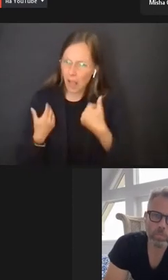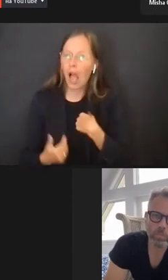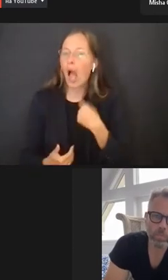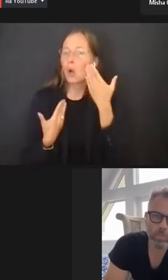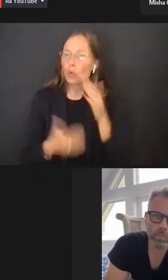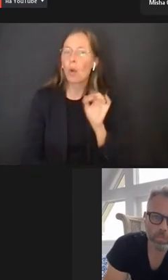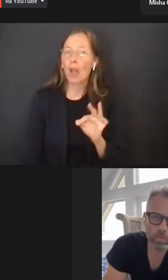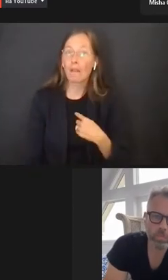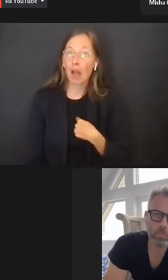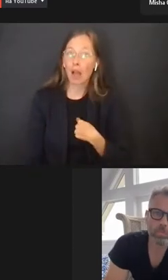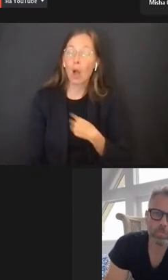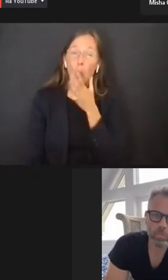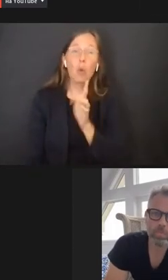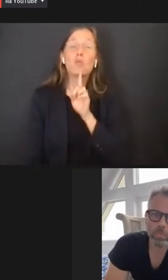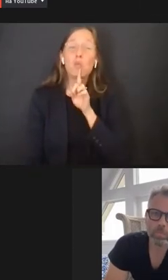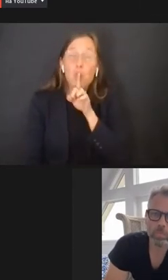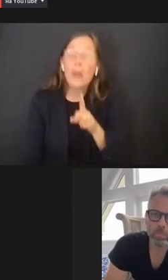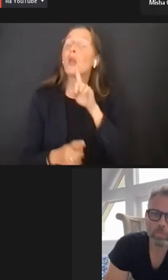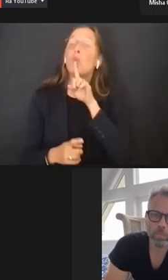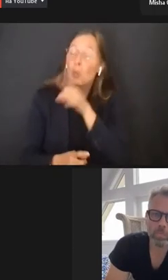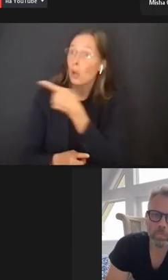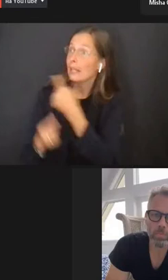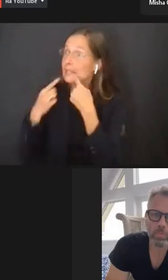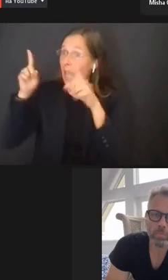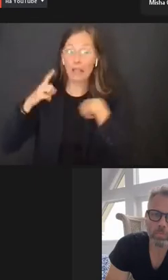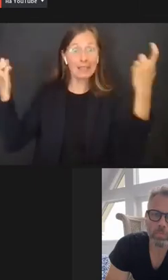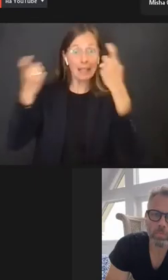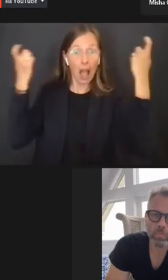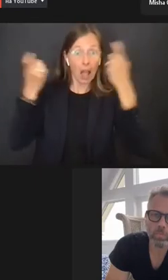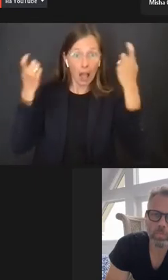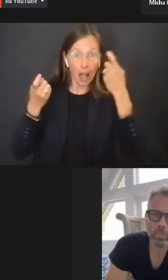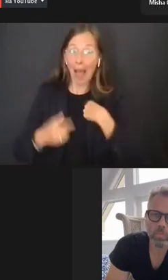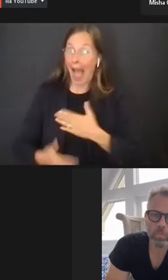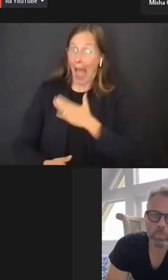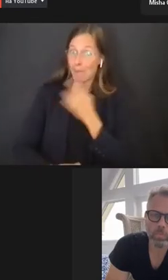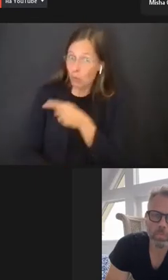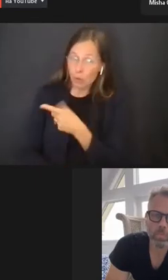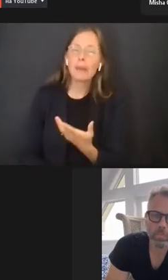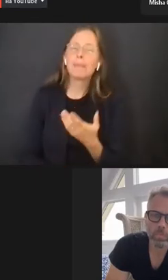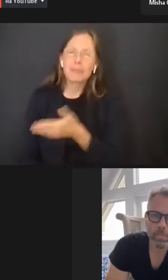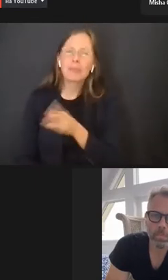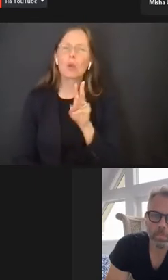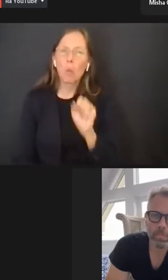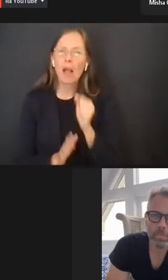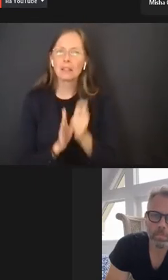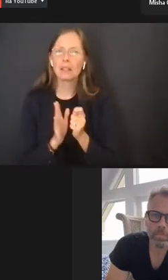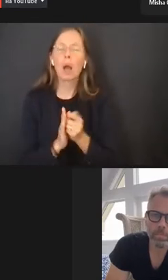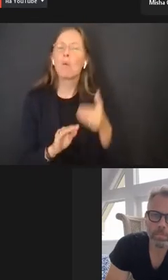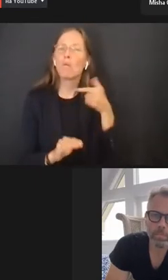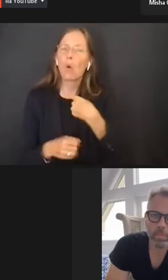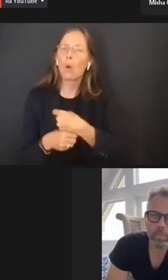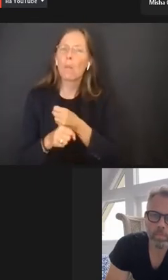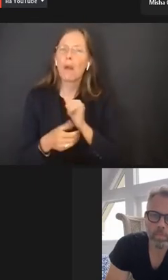genuinely celebrated your successes, but there was a time before you started making the movie Loot.